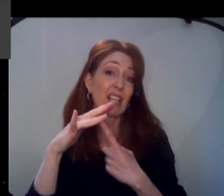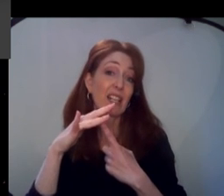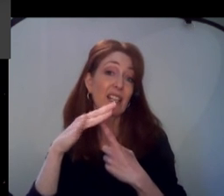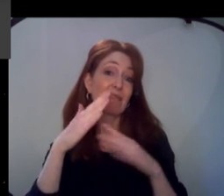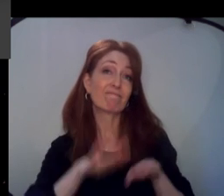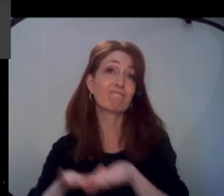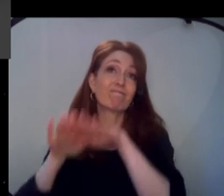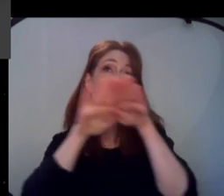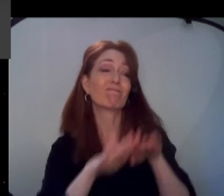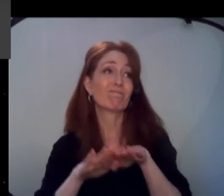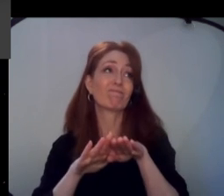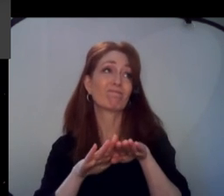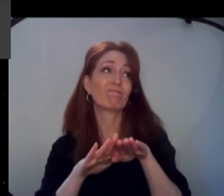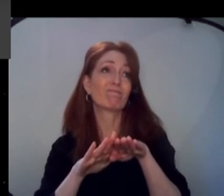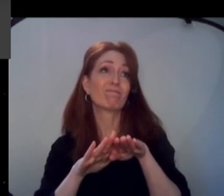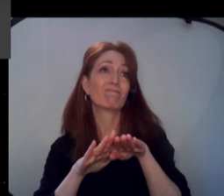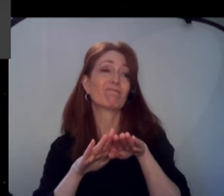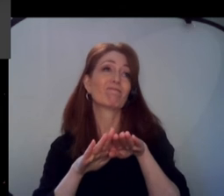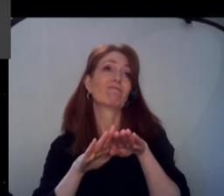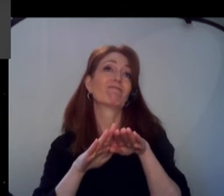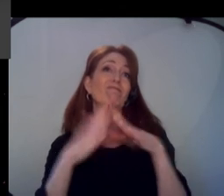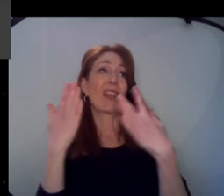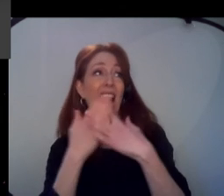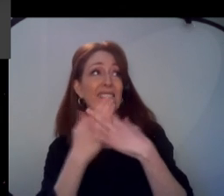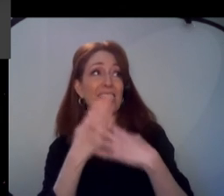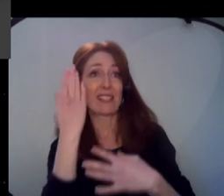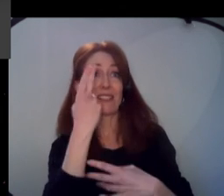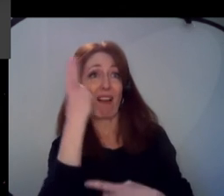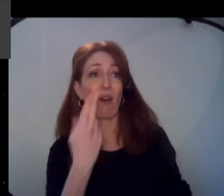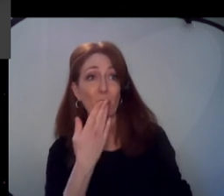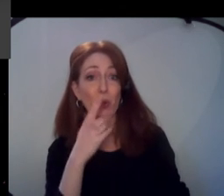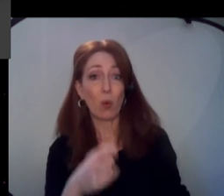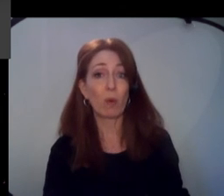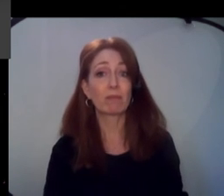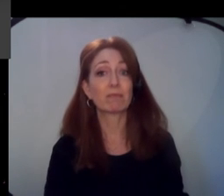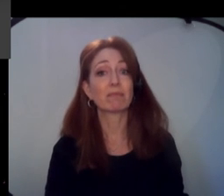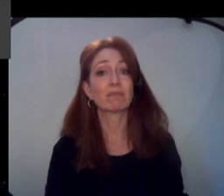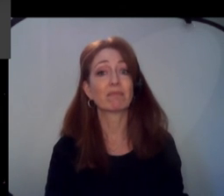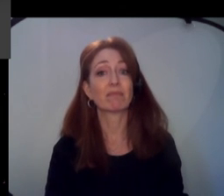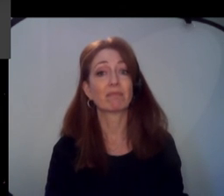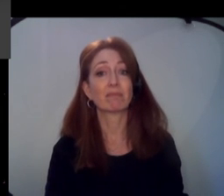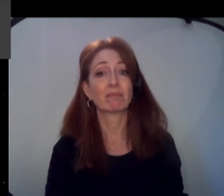access to art school and so forth. But, you know, I think there is,